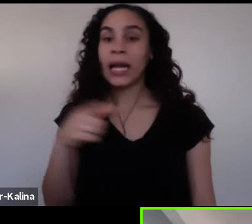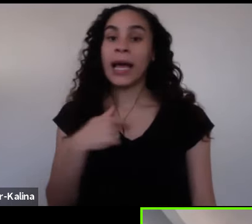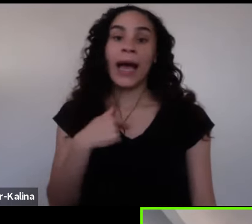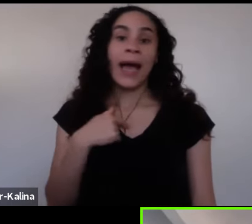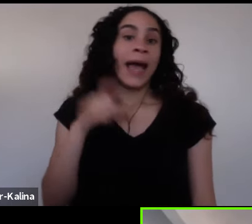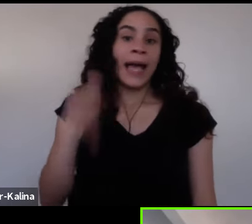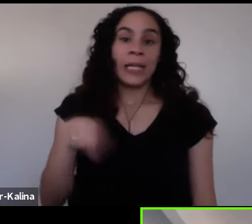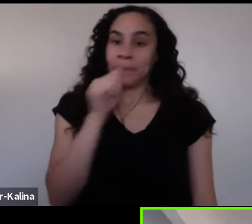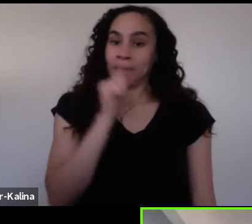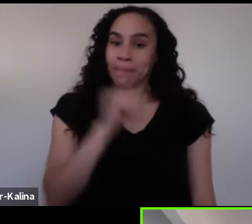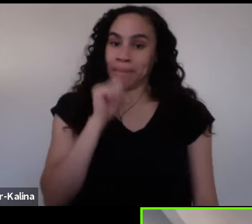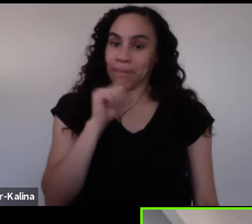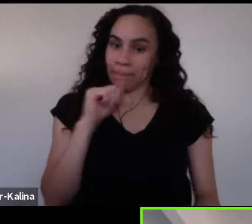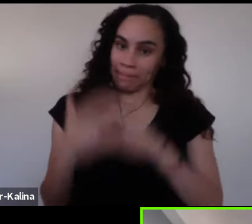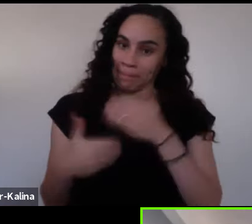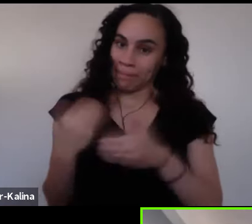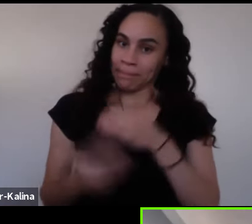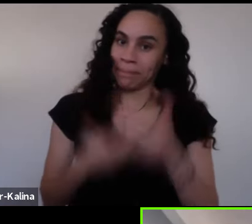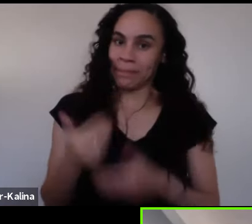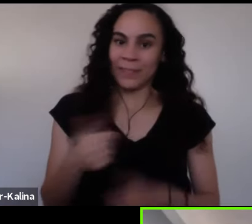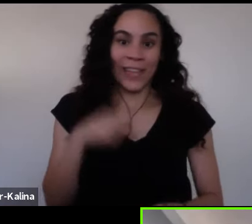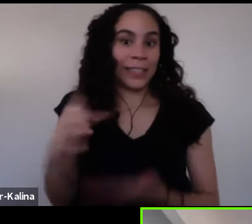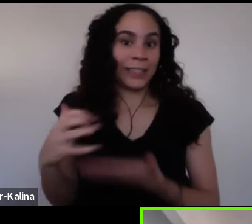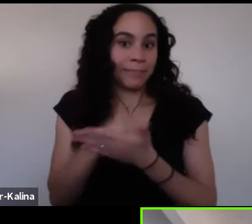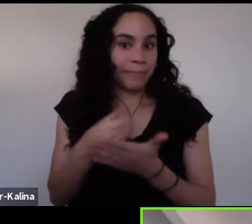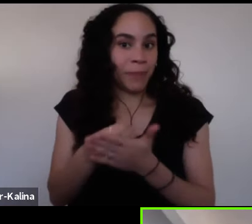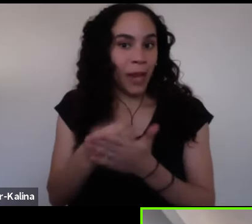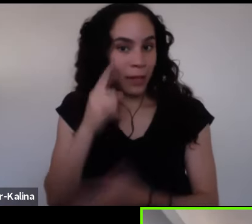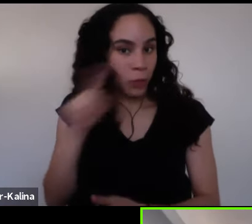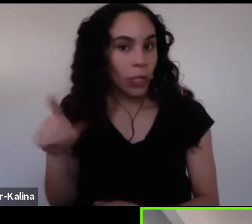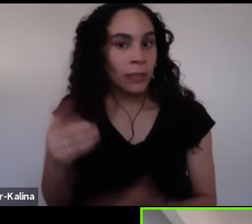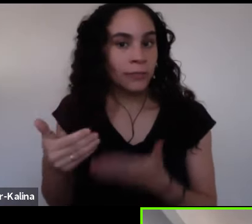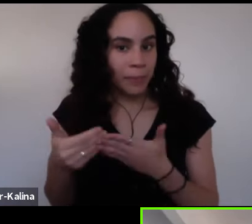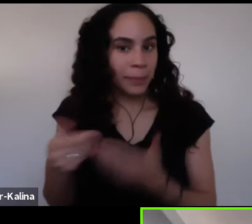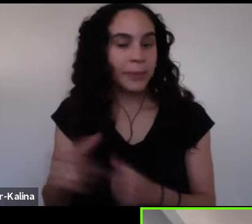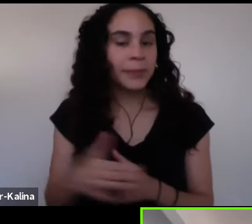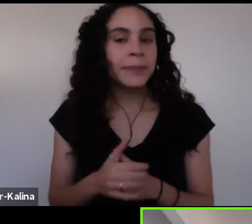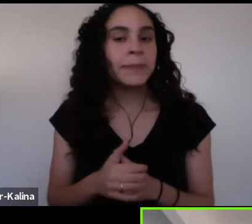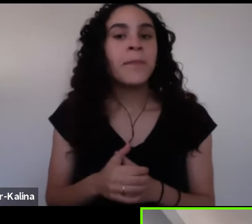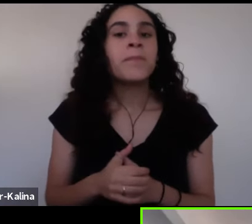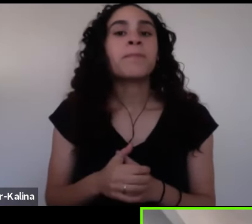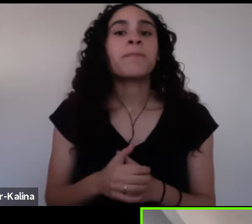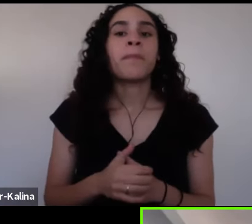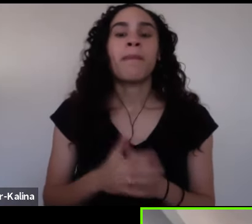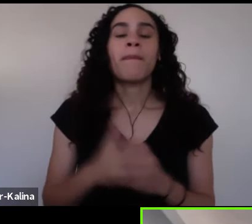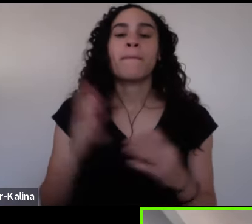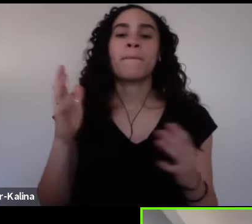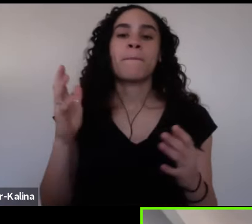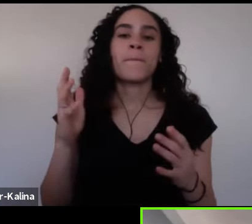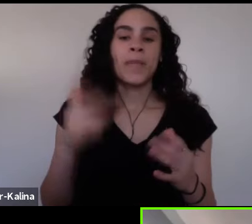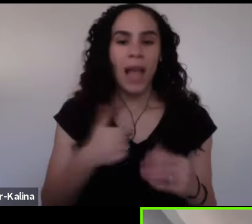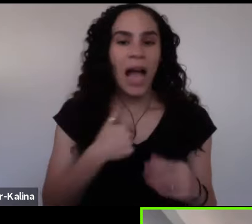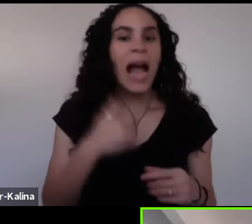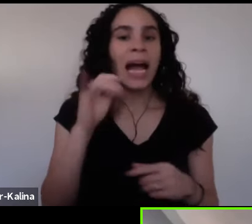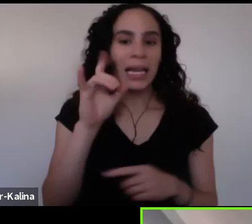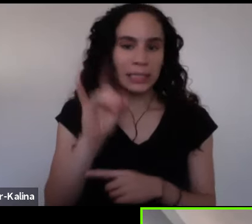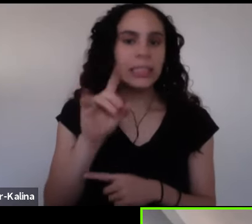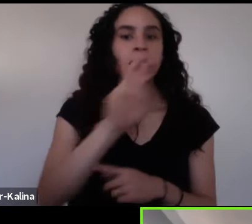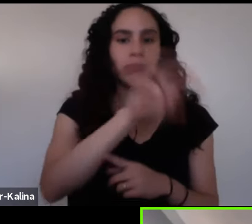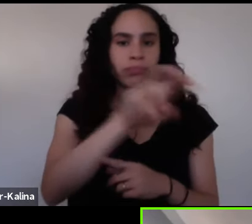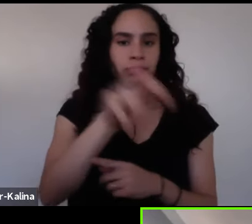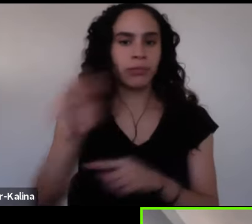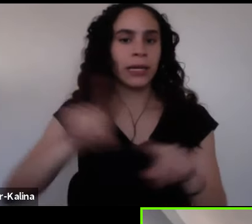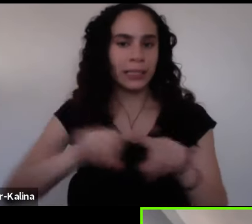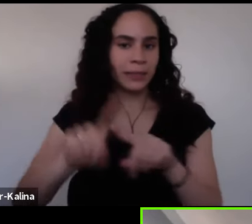ahead. Long story short, I went through a couple different companies, became extremely successful at what I was doing. I was a recruiter